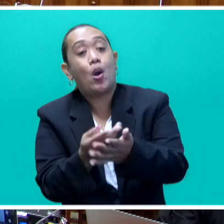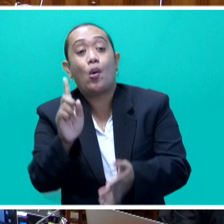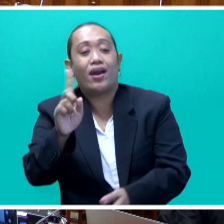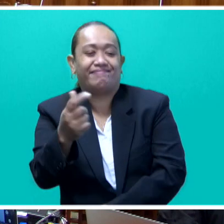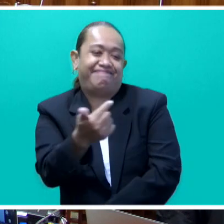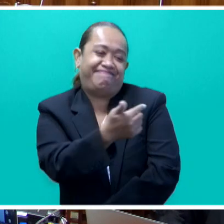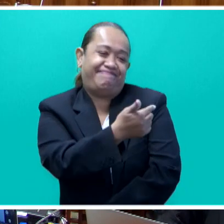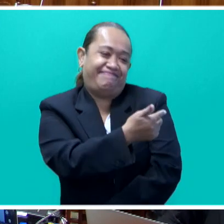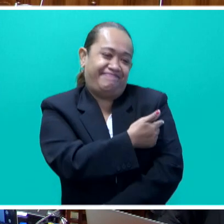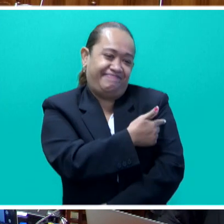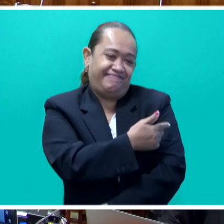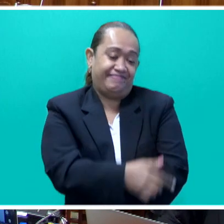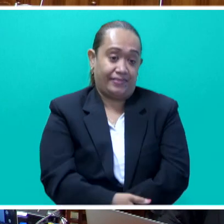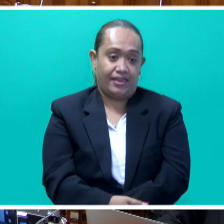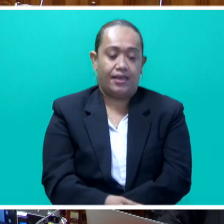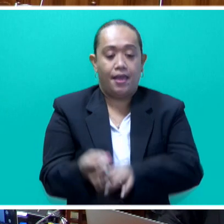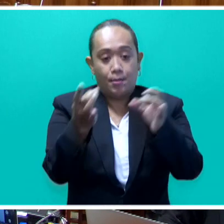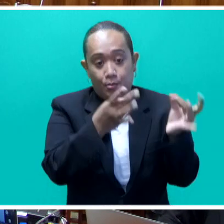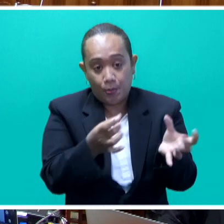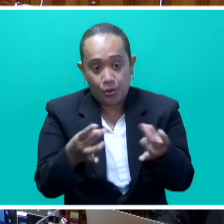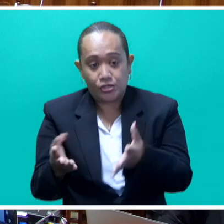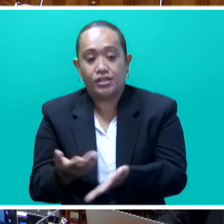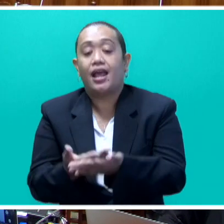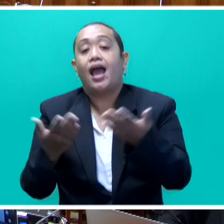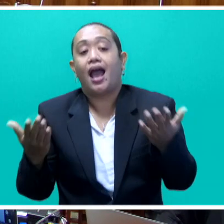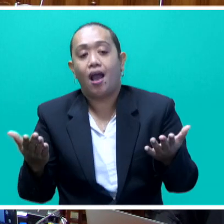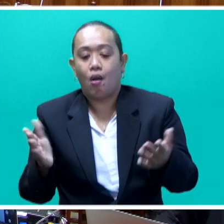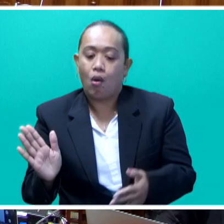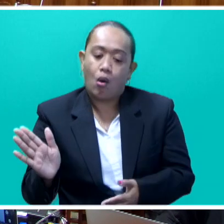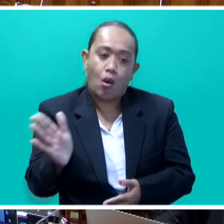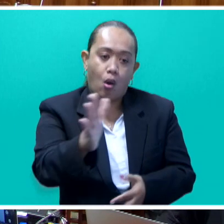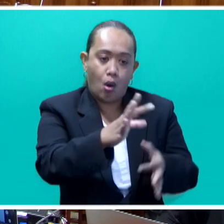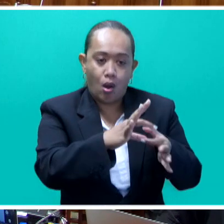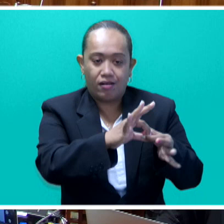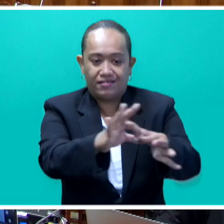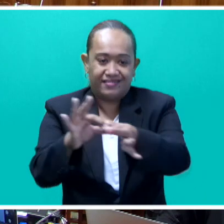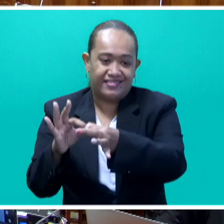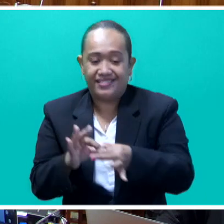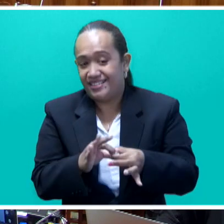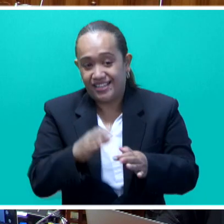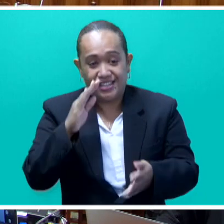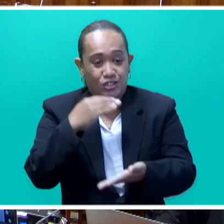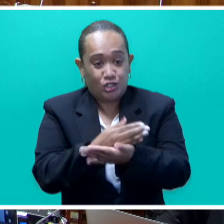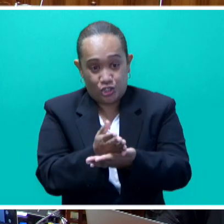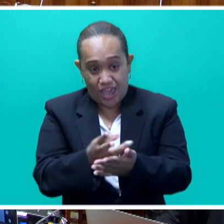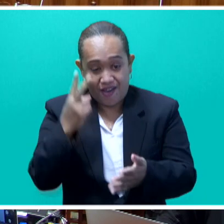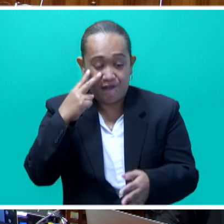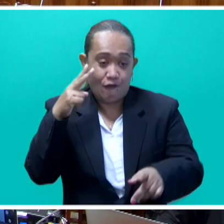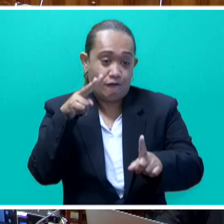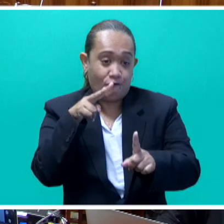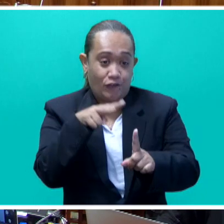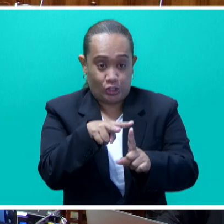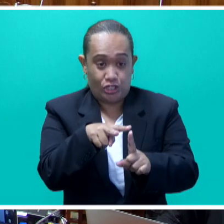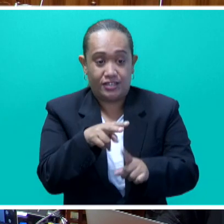is largely attributed to how we have come together with a shared vision to ramp up coordination. With the support of